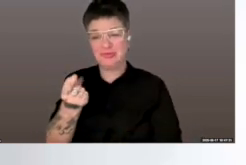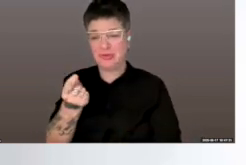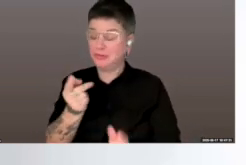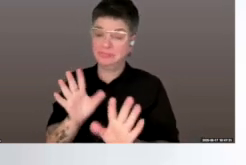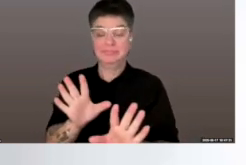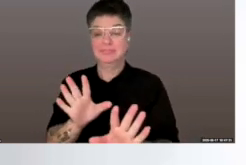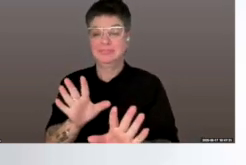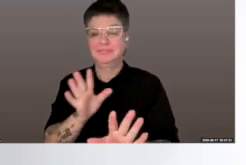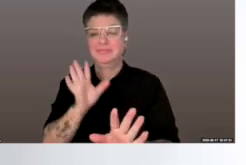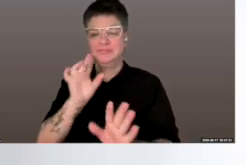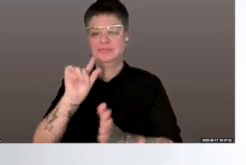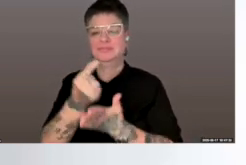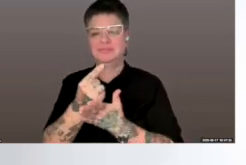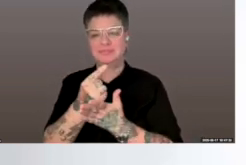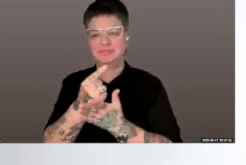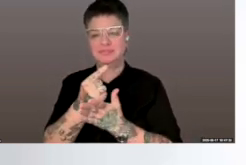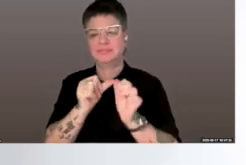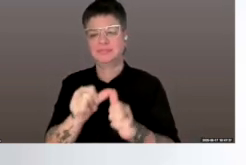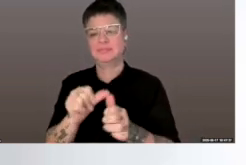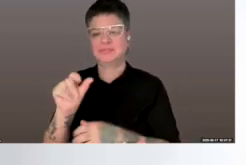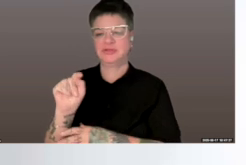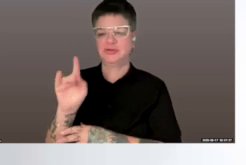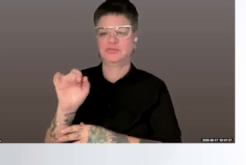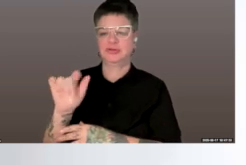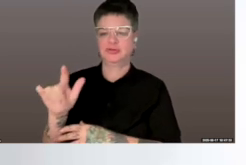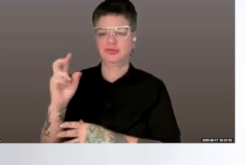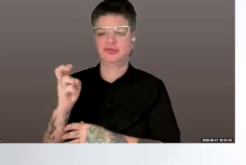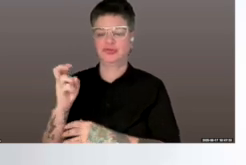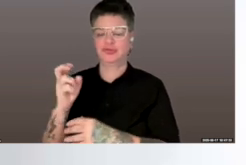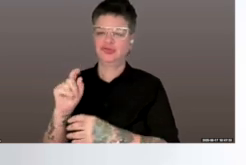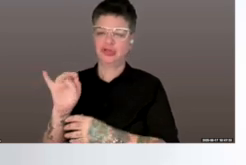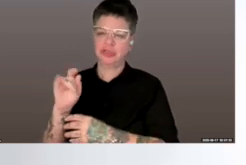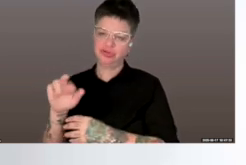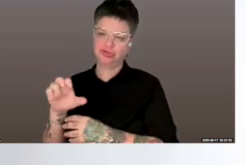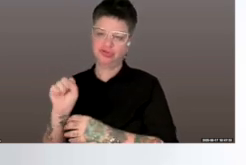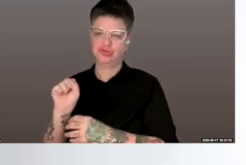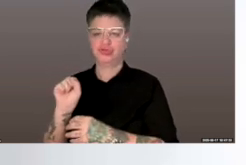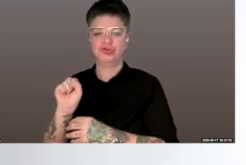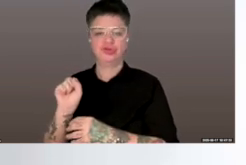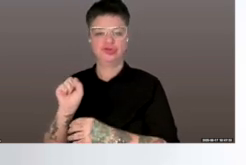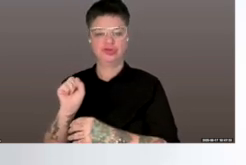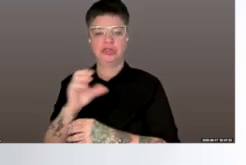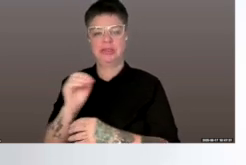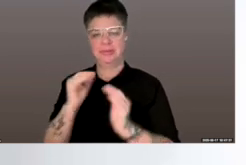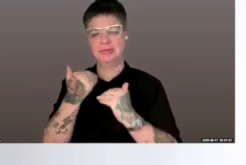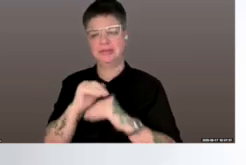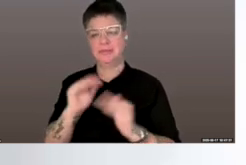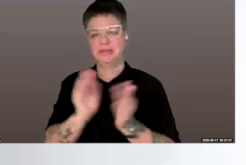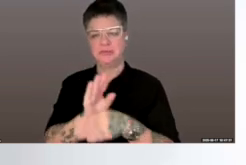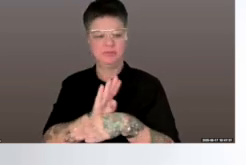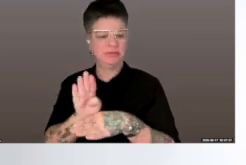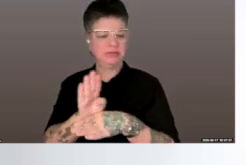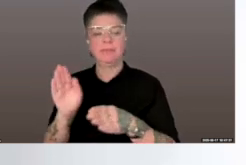So other updates include we will be graduating terminal tractors from the program. We will also be limiting eligibility to